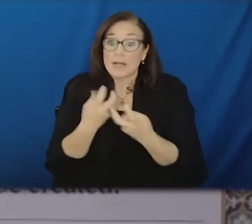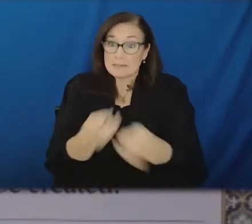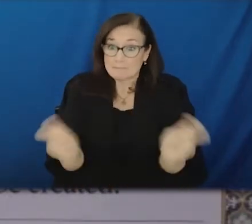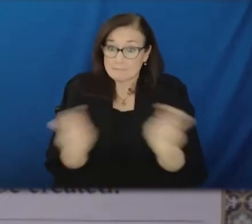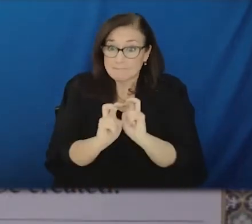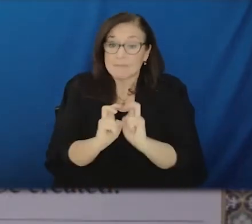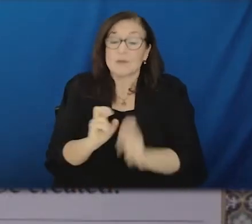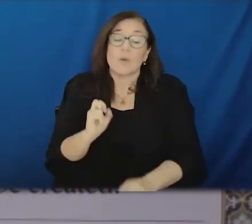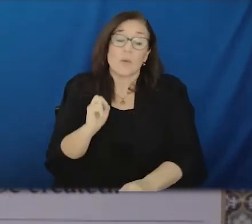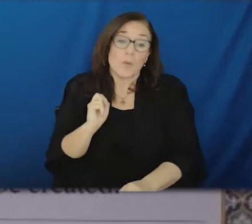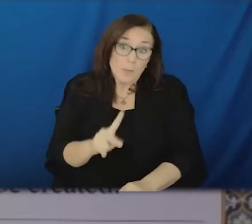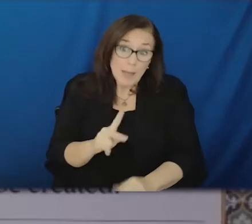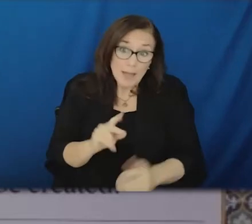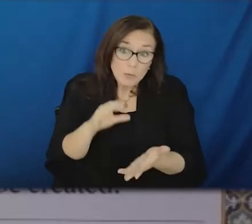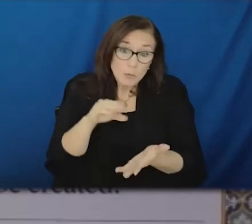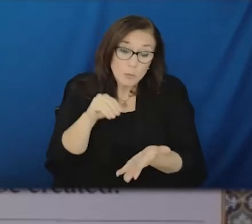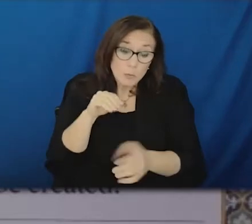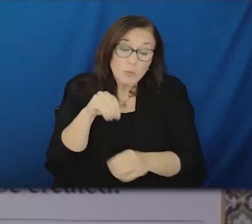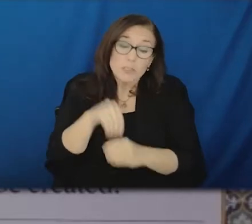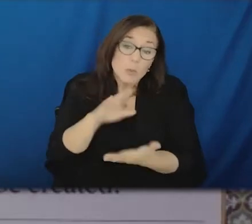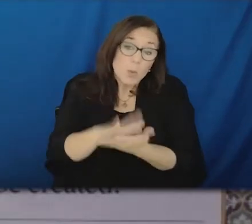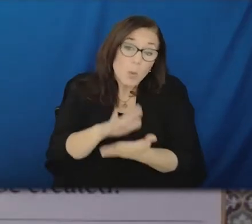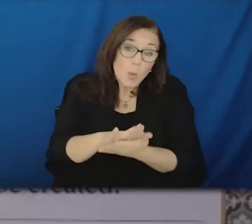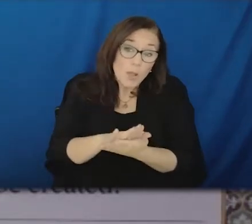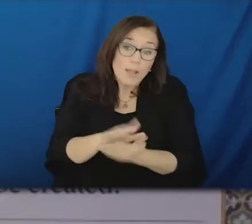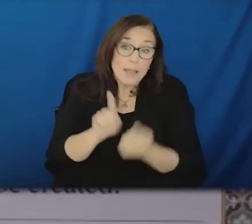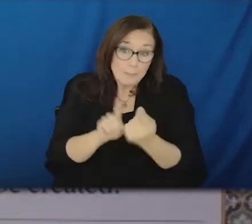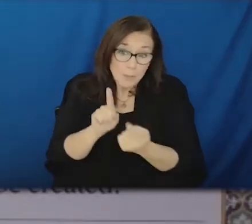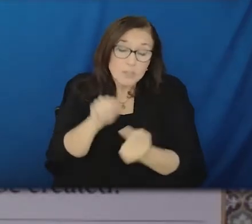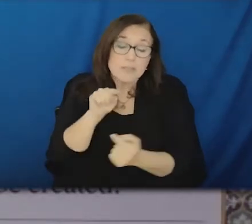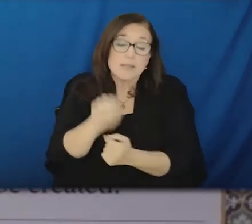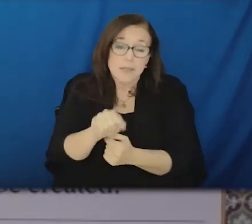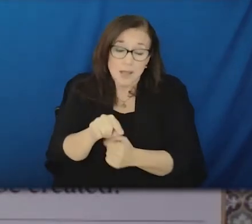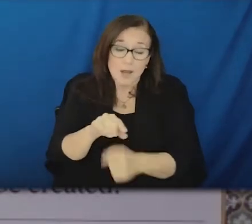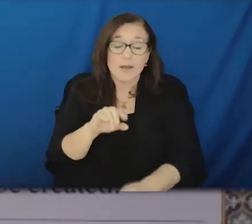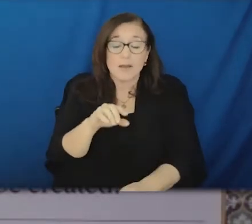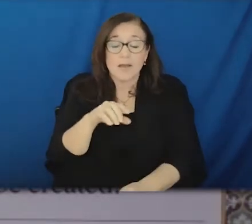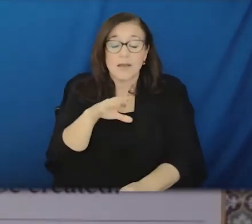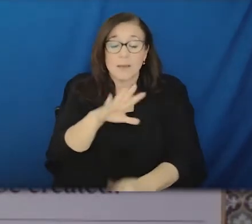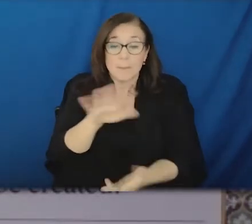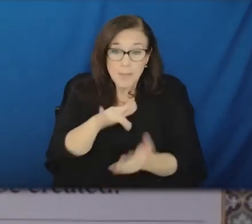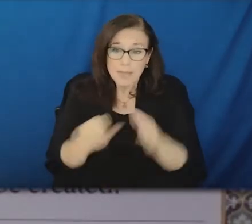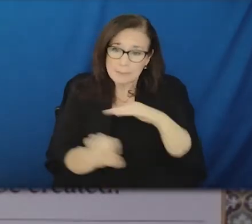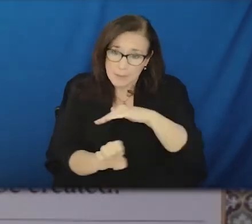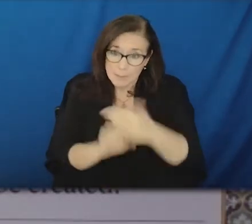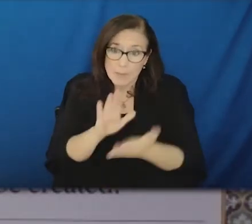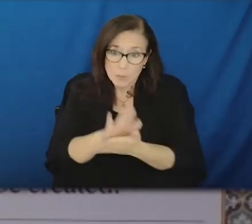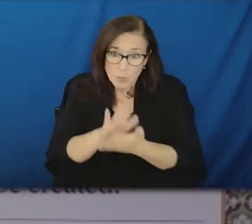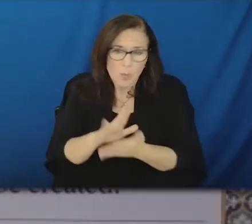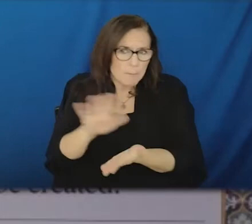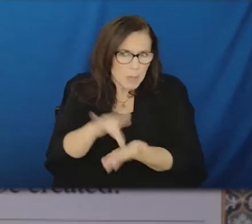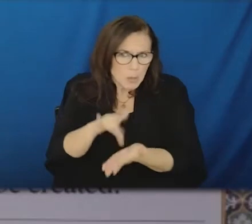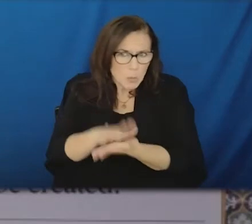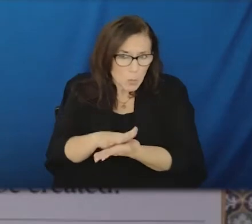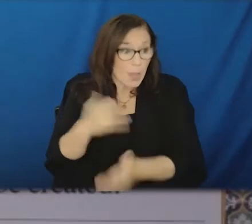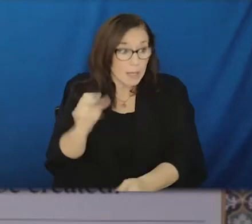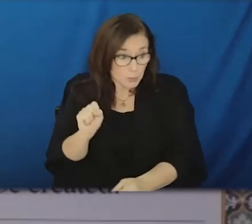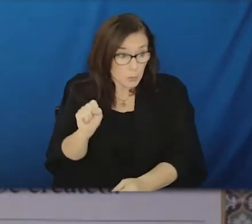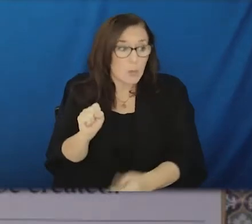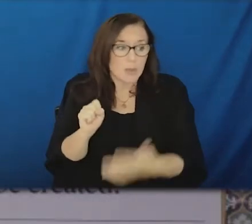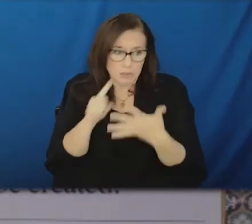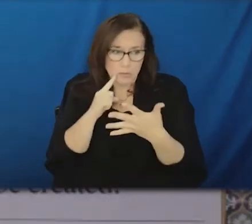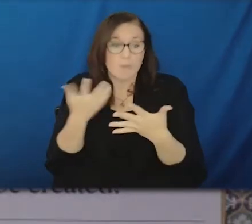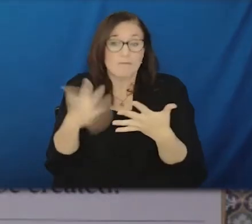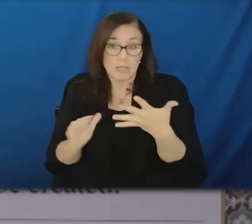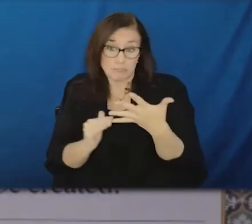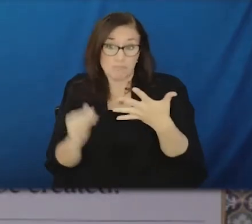in junior high school and high school. It was announced today that our county has reached the red tier. And therefore, we have decided